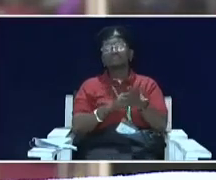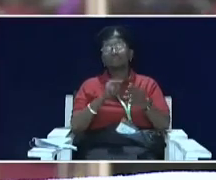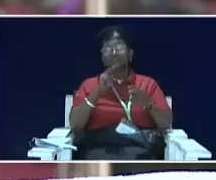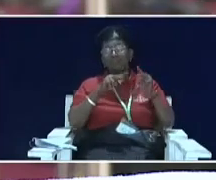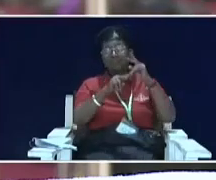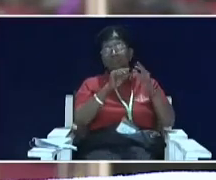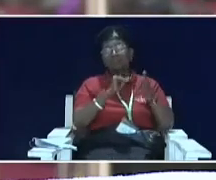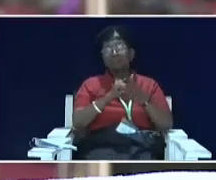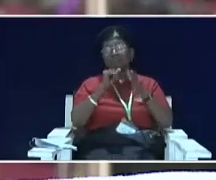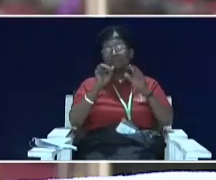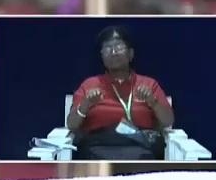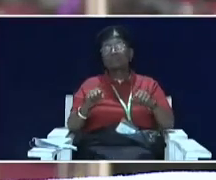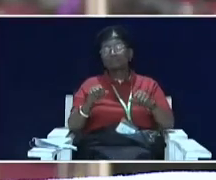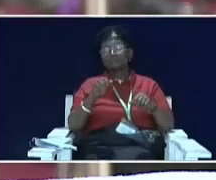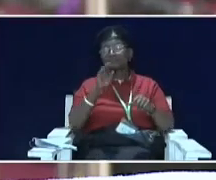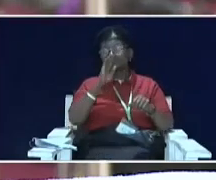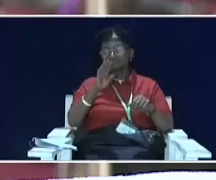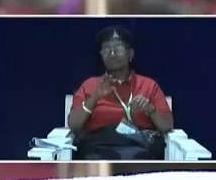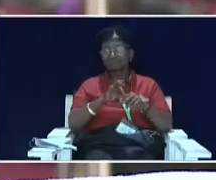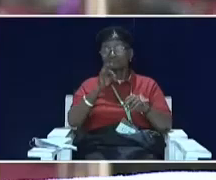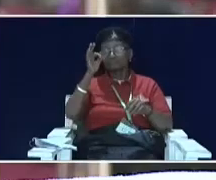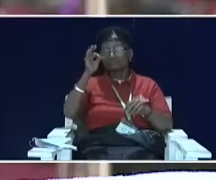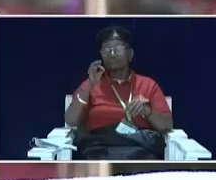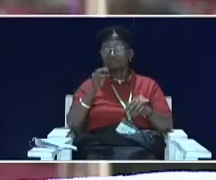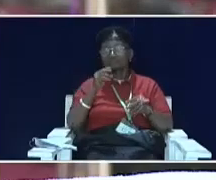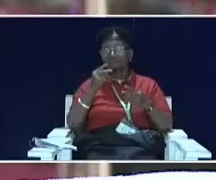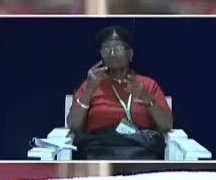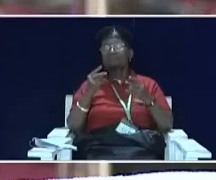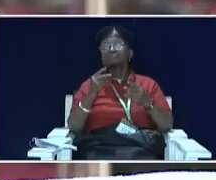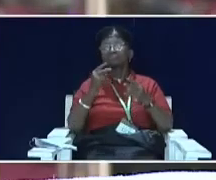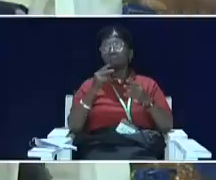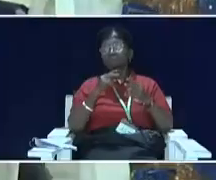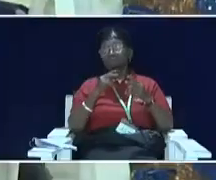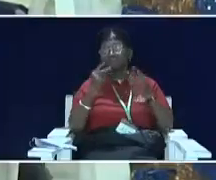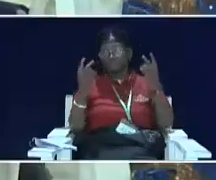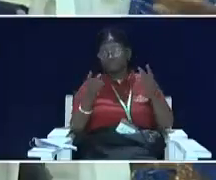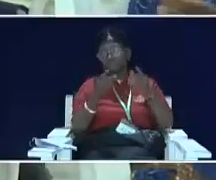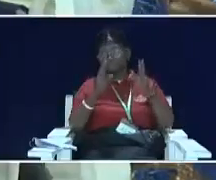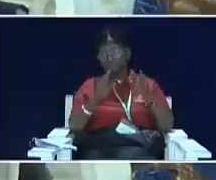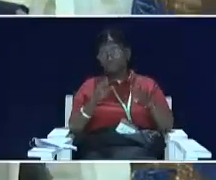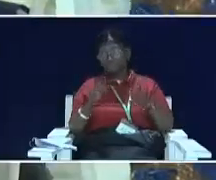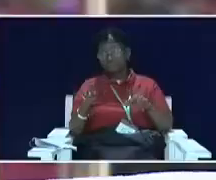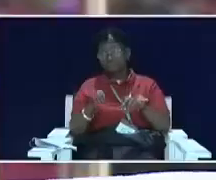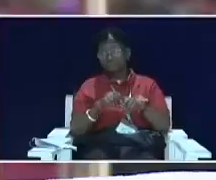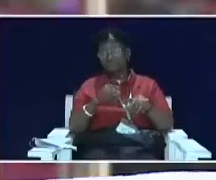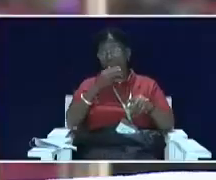spiritual vision. So I better say amen to that myself.